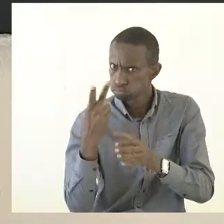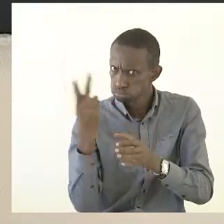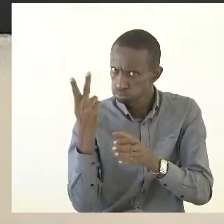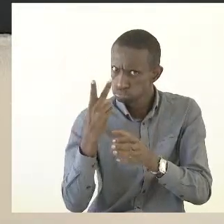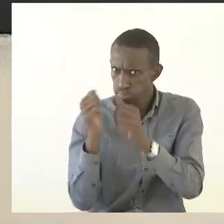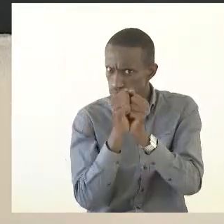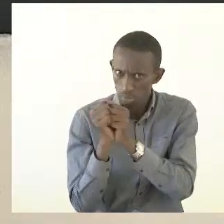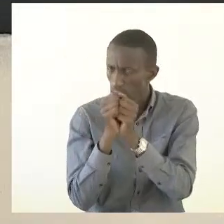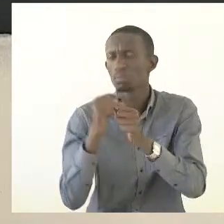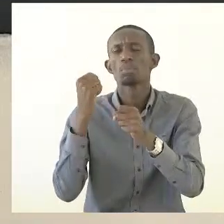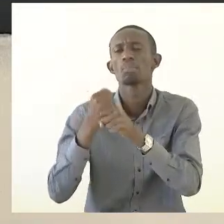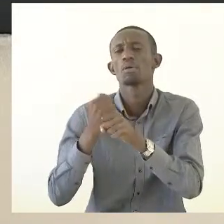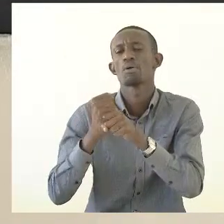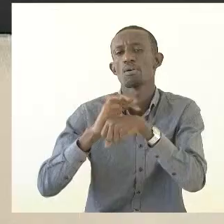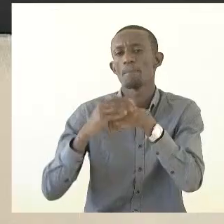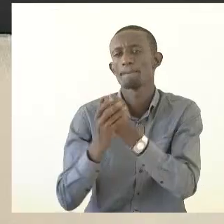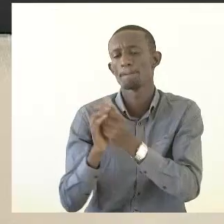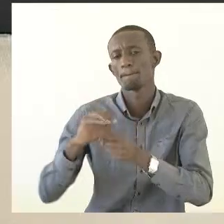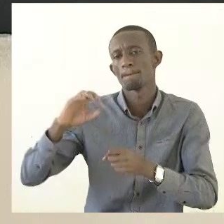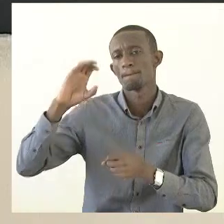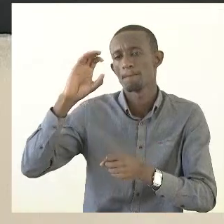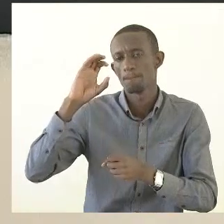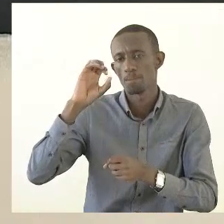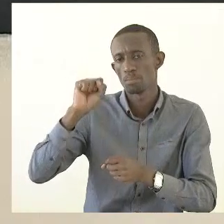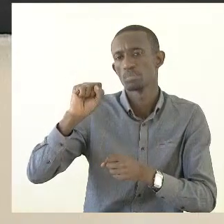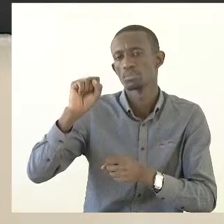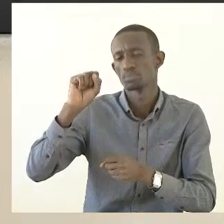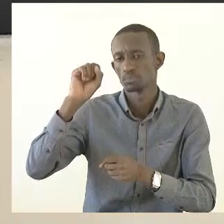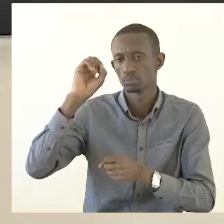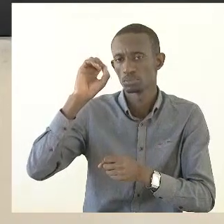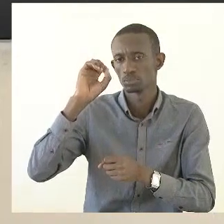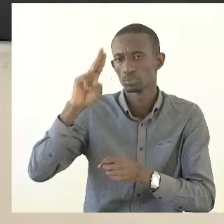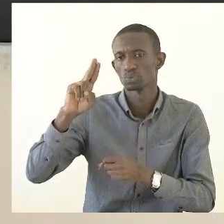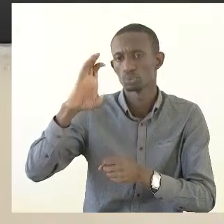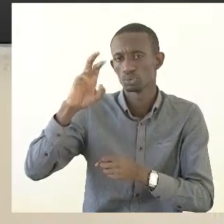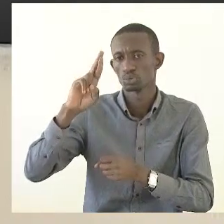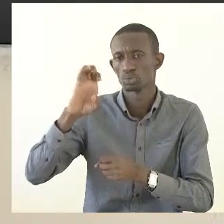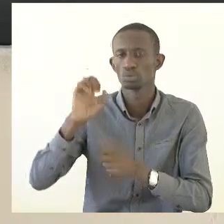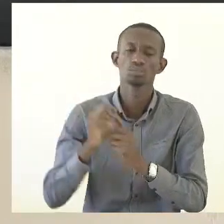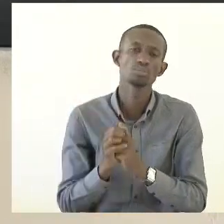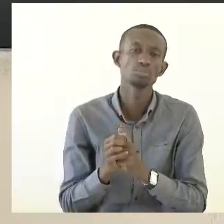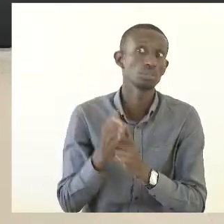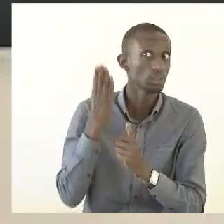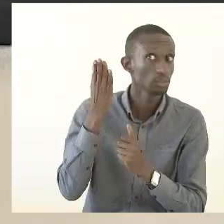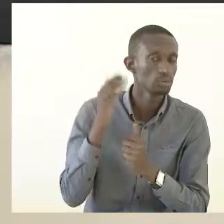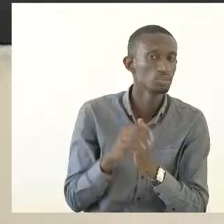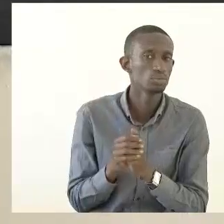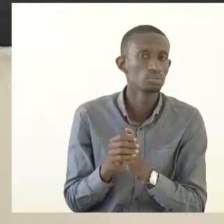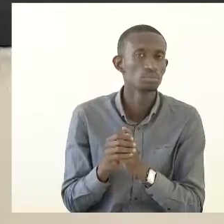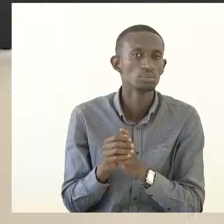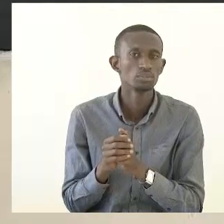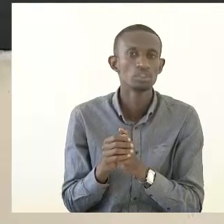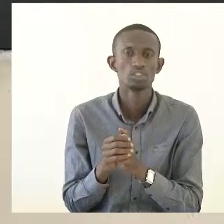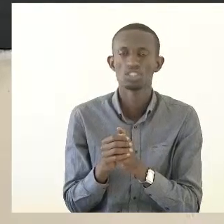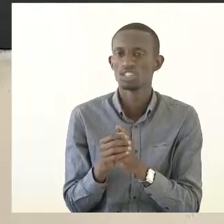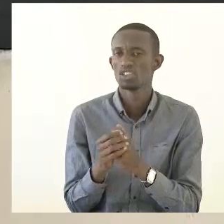joins two molecules of glucose? That one is called glycosidic glycosidic bond. The bond that joins